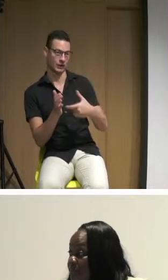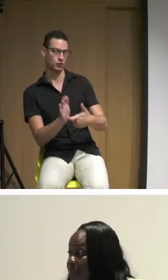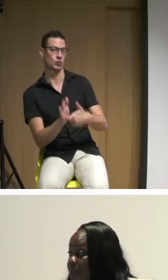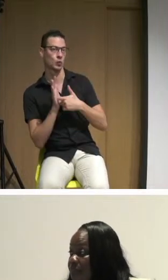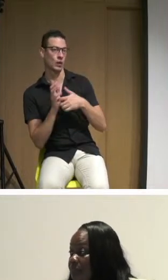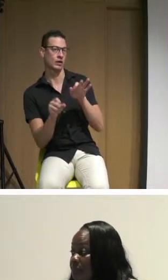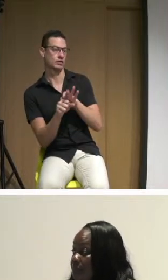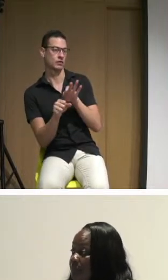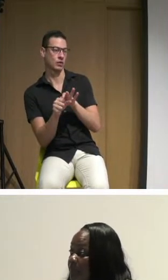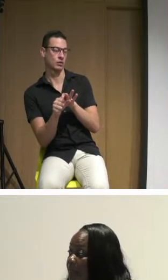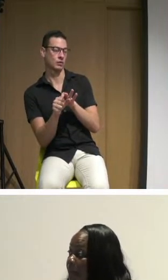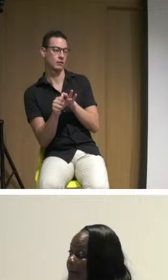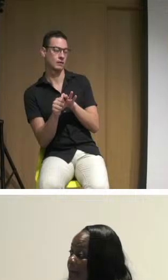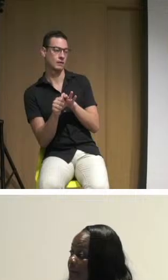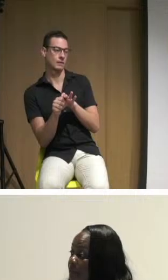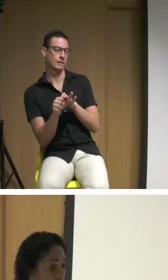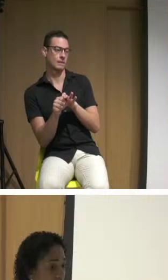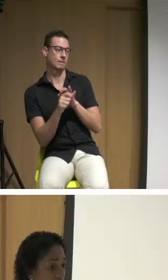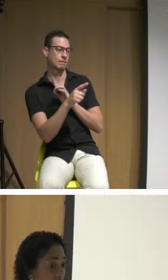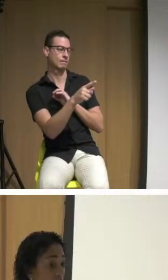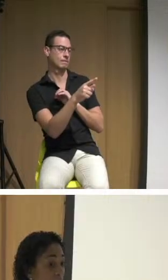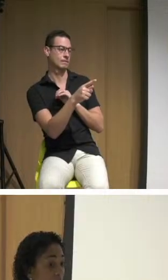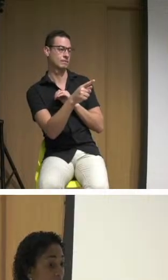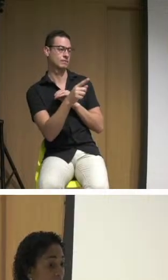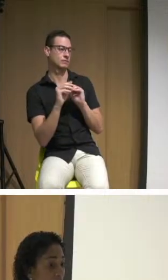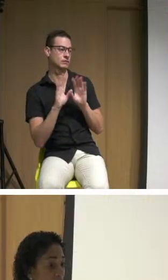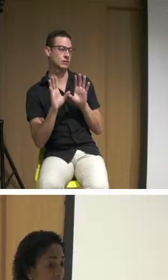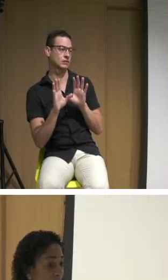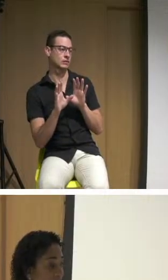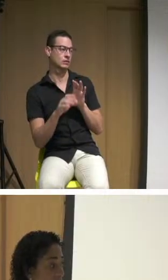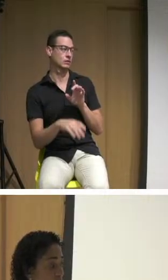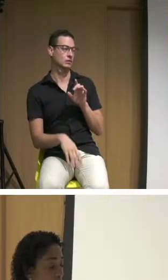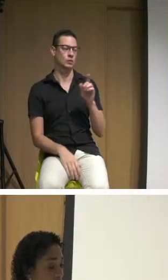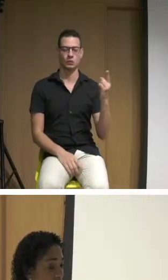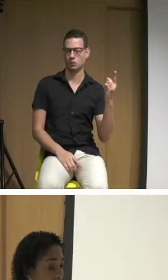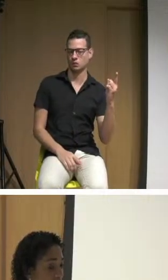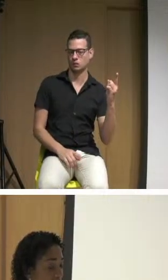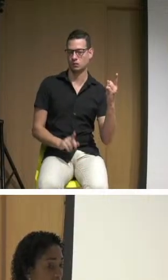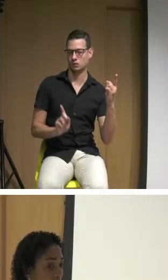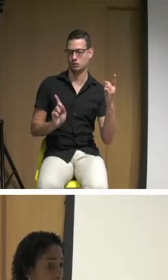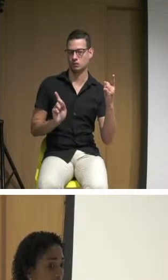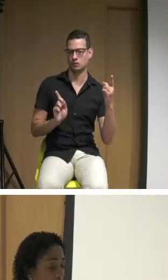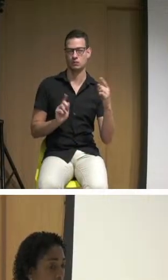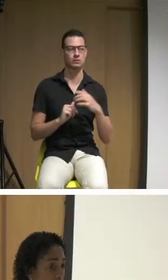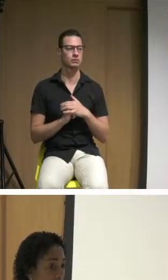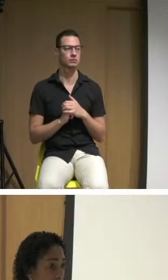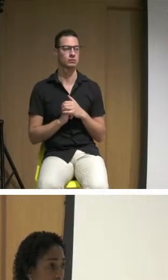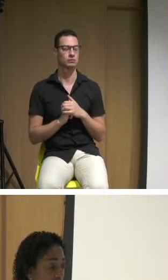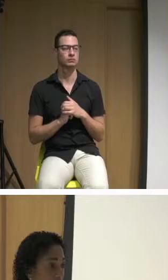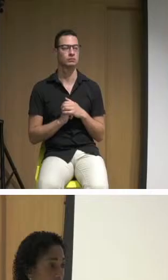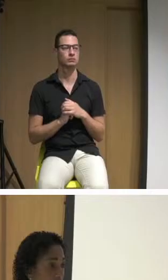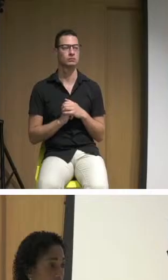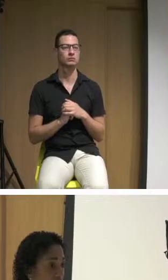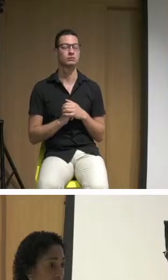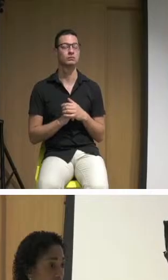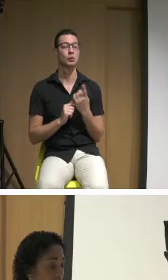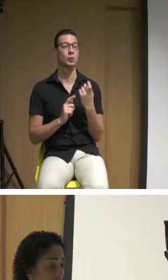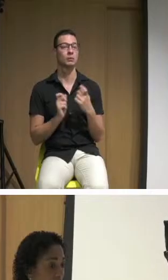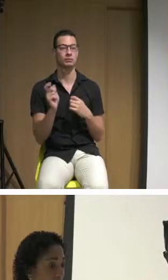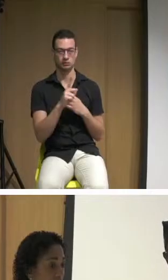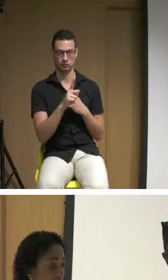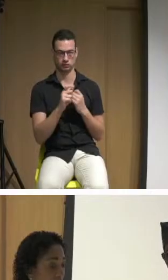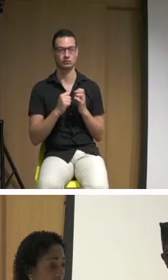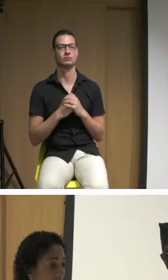on. Okay, and then one Chair question, Hawkins? just if I may. One this is my second, second question, just Commissioner Brown Thank you. Robinson. one additional question